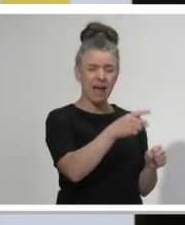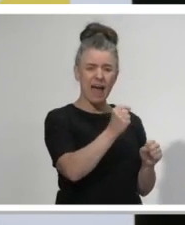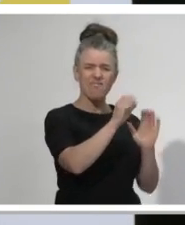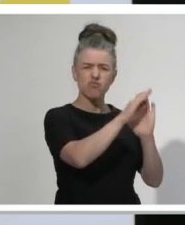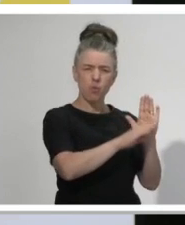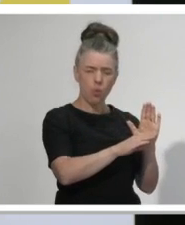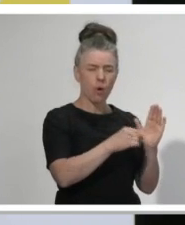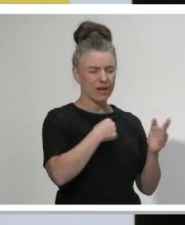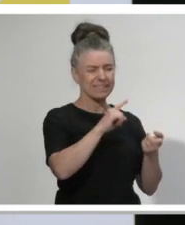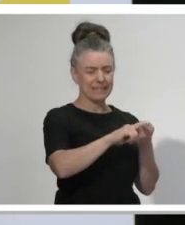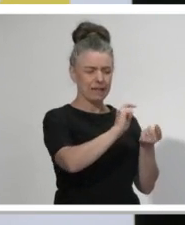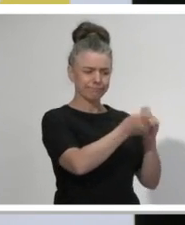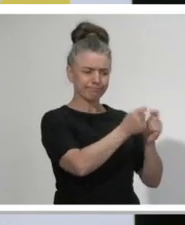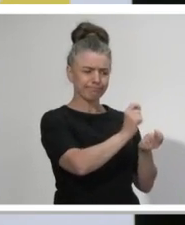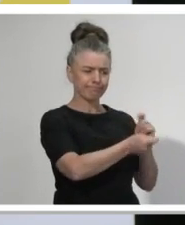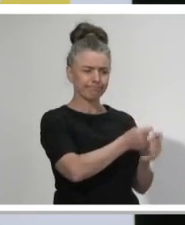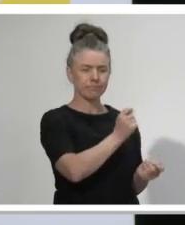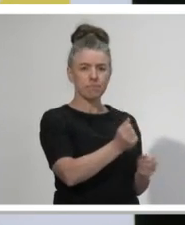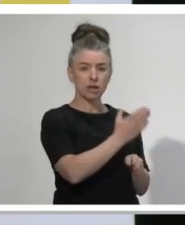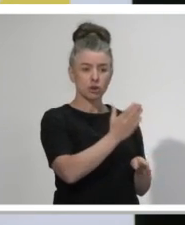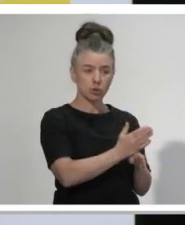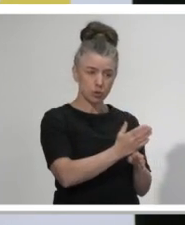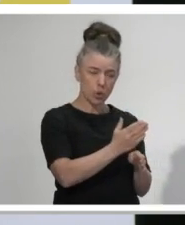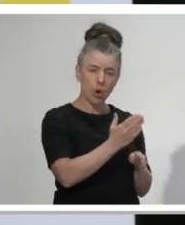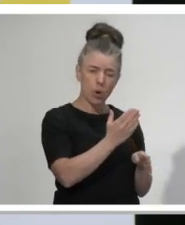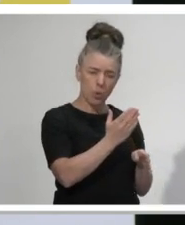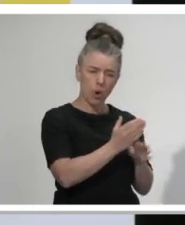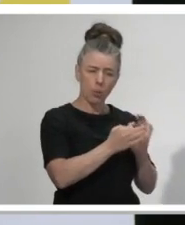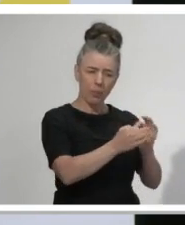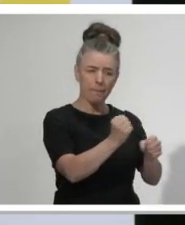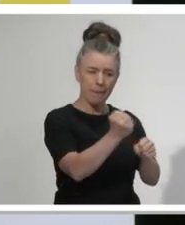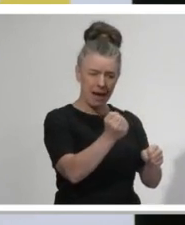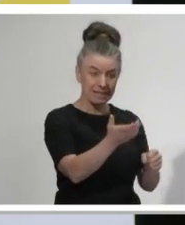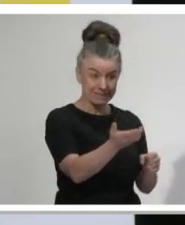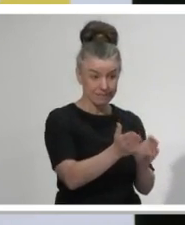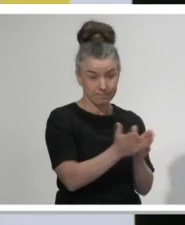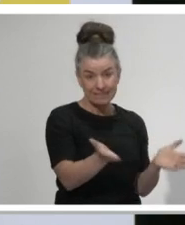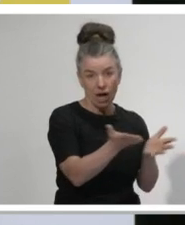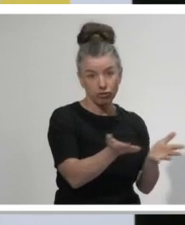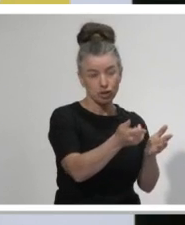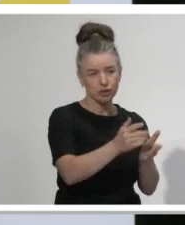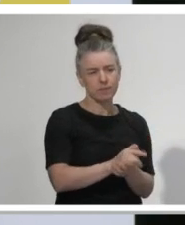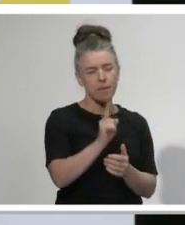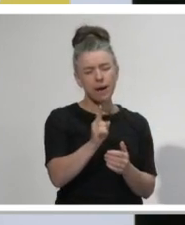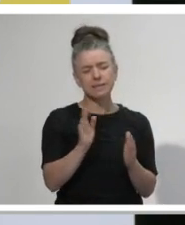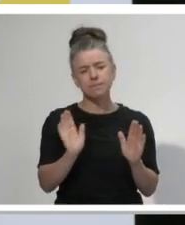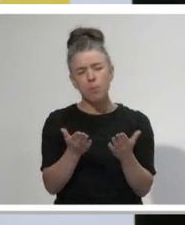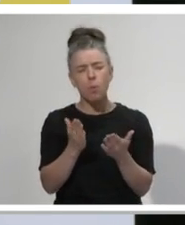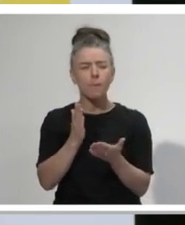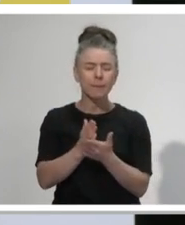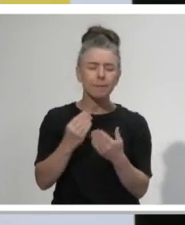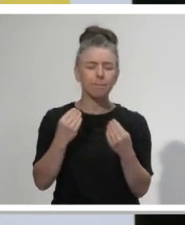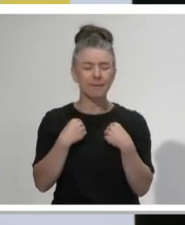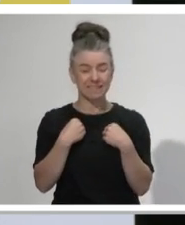that and to work with the banks to ensure that it does play its part. But when it comes to these SMEs, we think this kind of bespoke